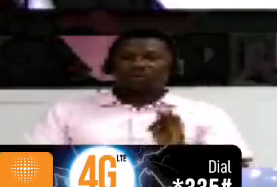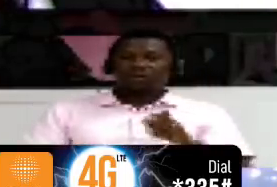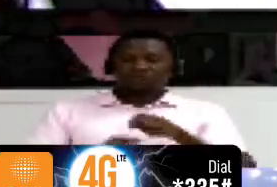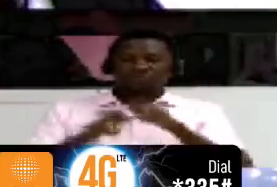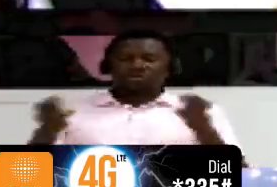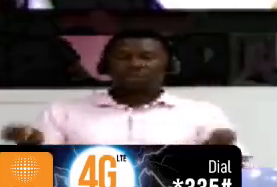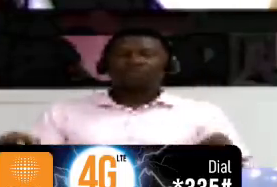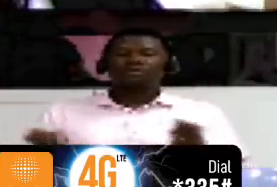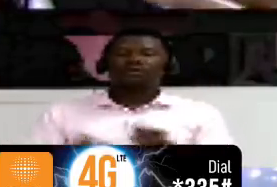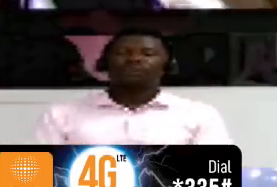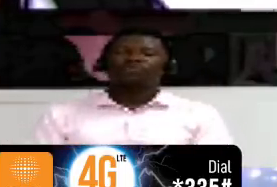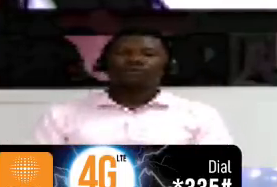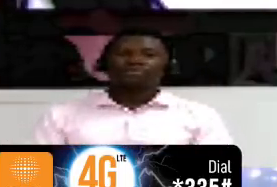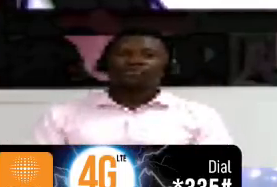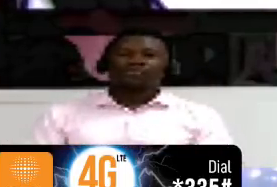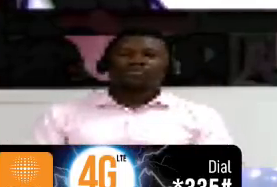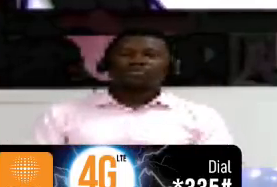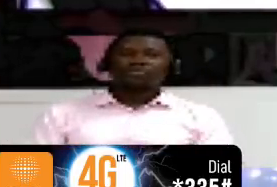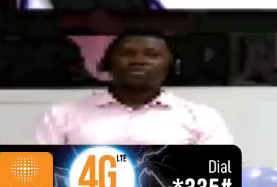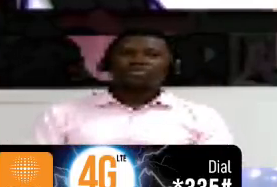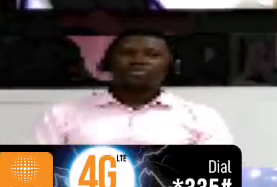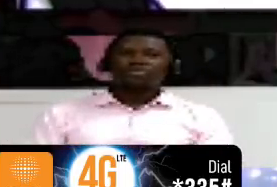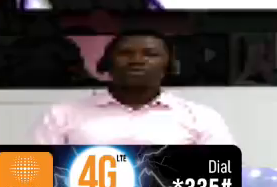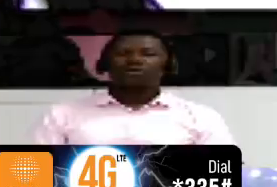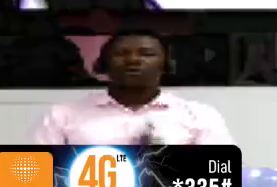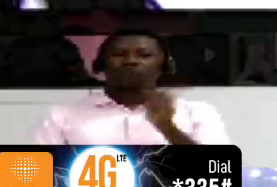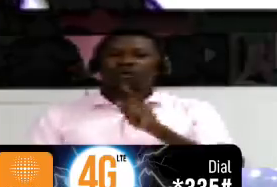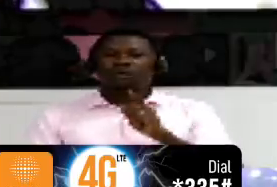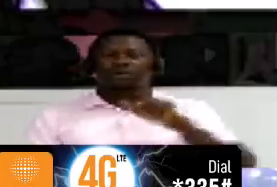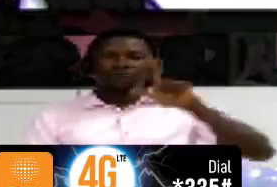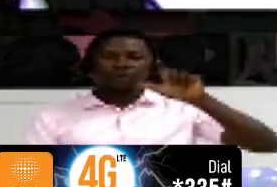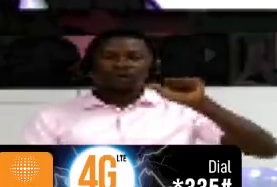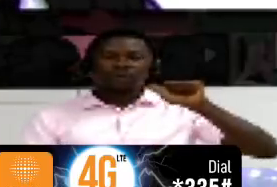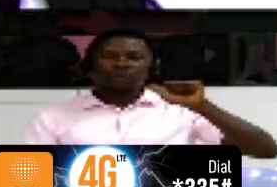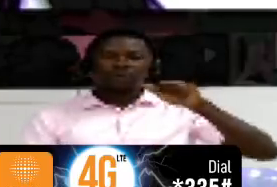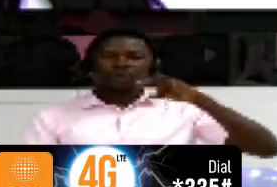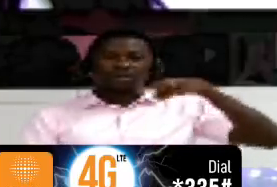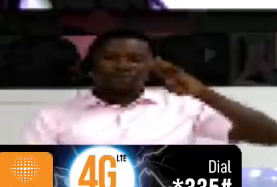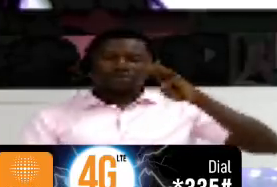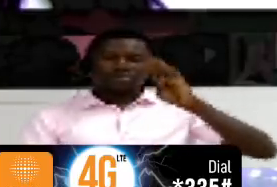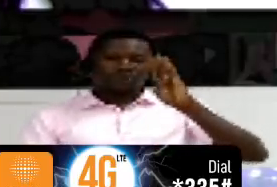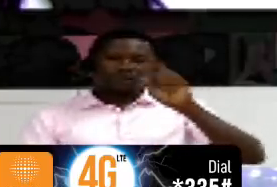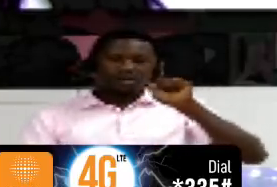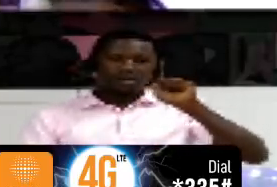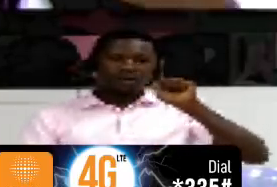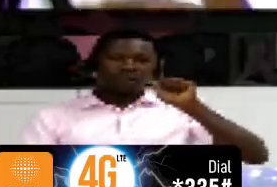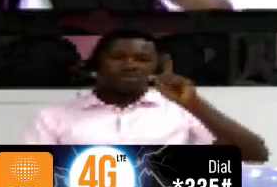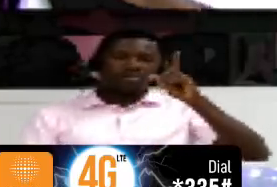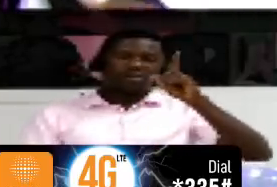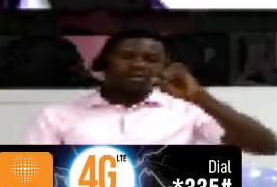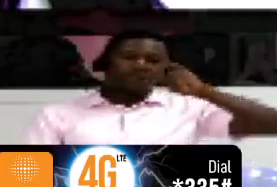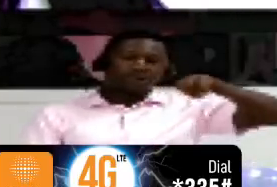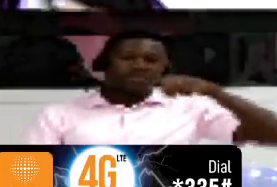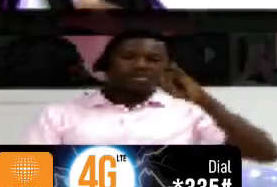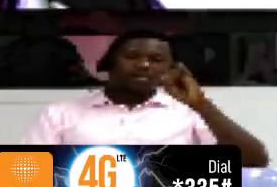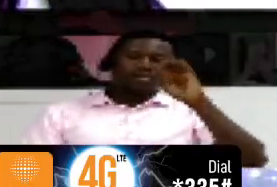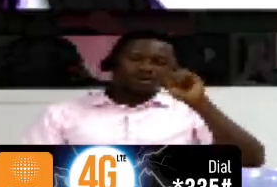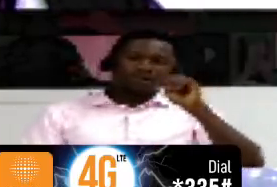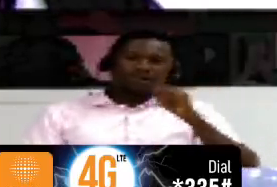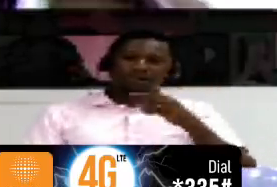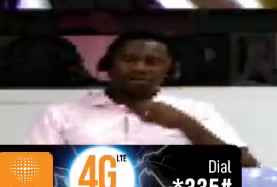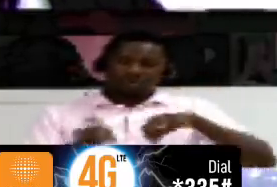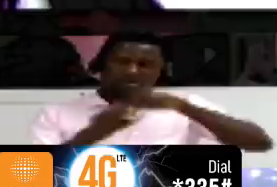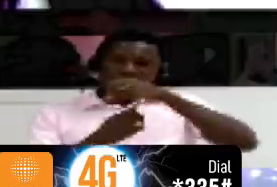fact, from what Mr. Landing Baji told you, 13 Baji, it turns out that the police